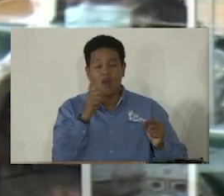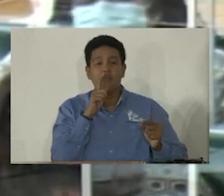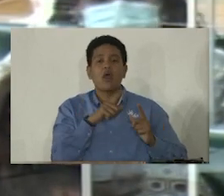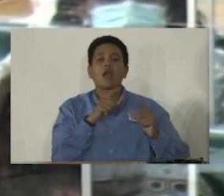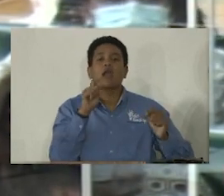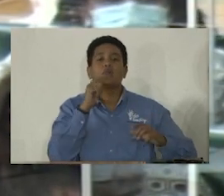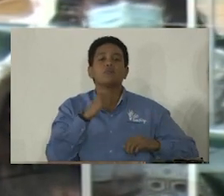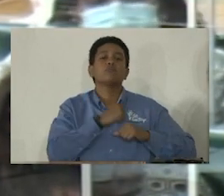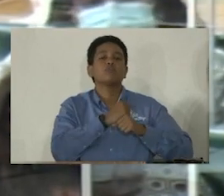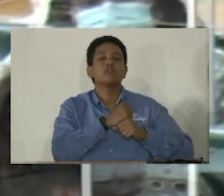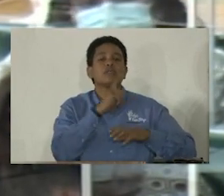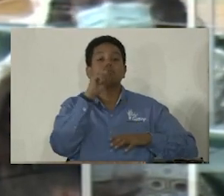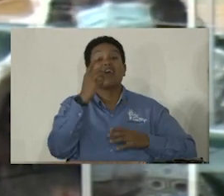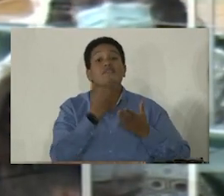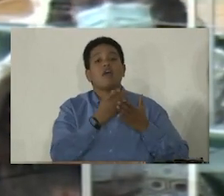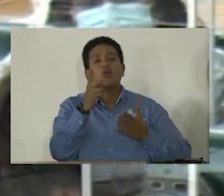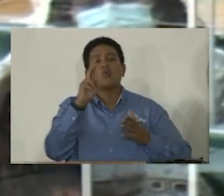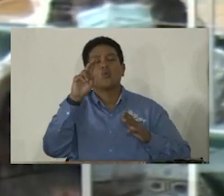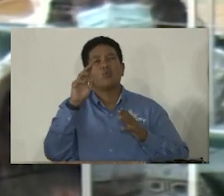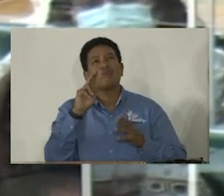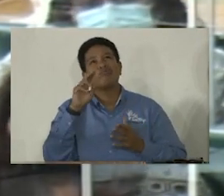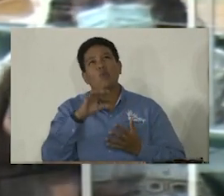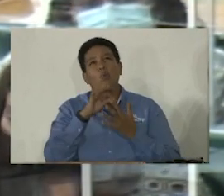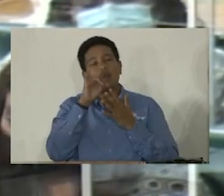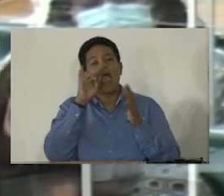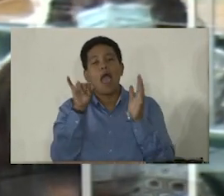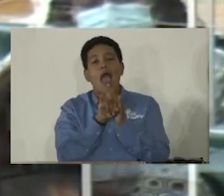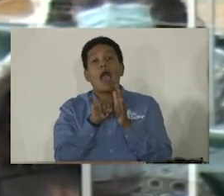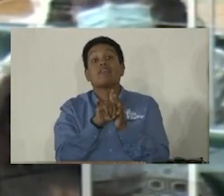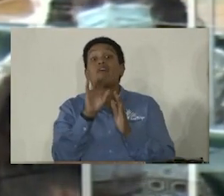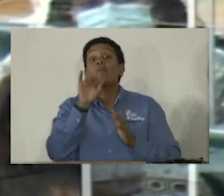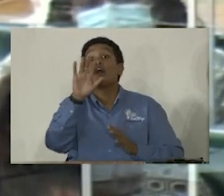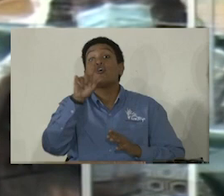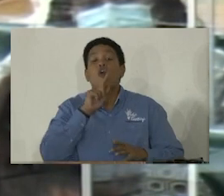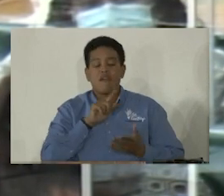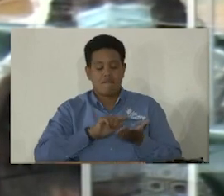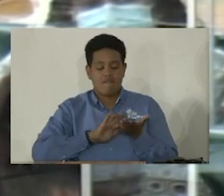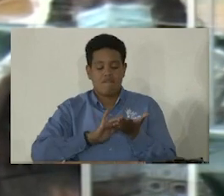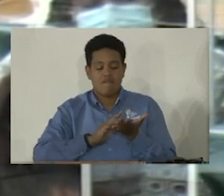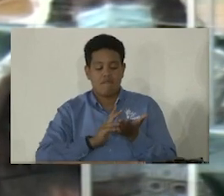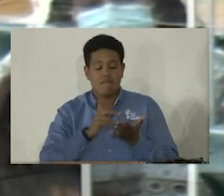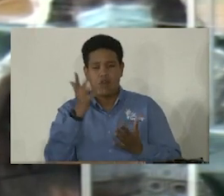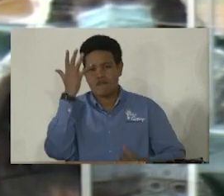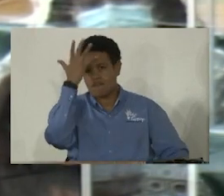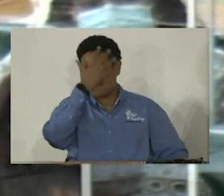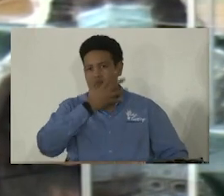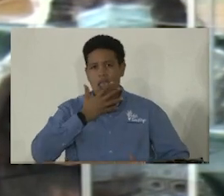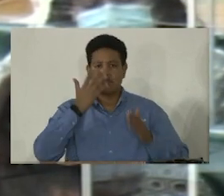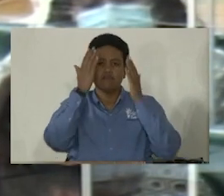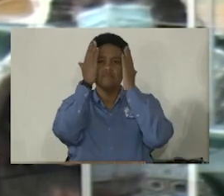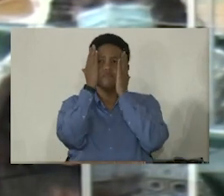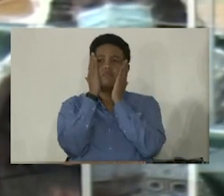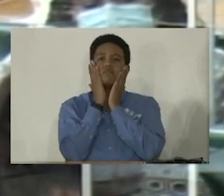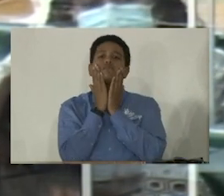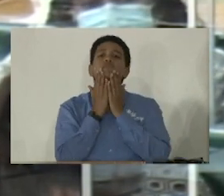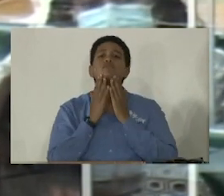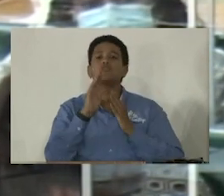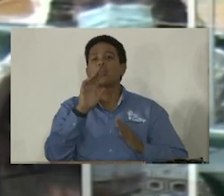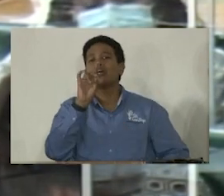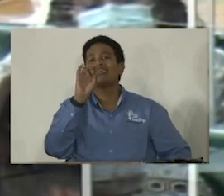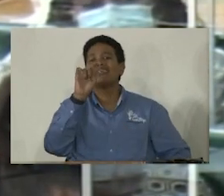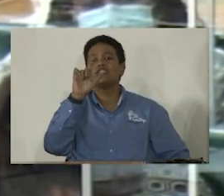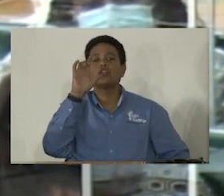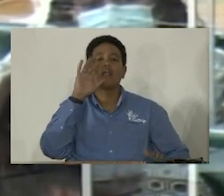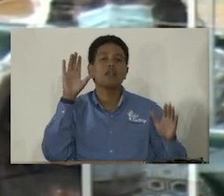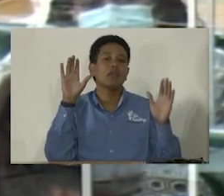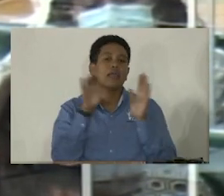by the fact that you're uniquely identified by your fingerprint, by your face, your digital image,